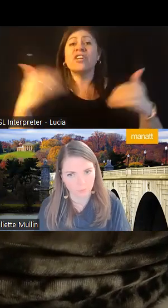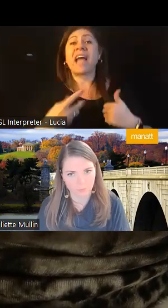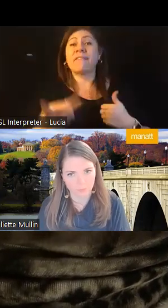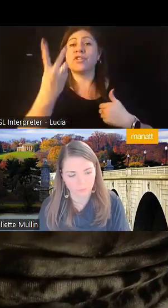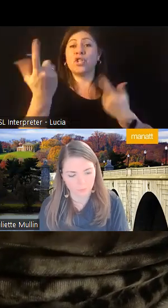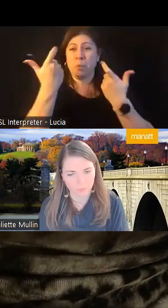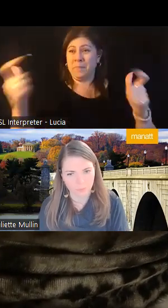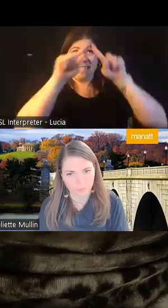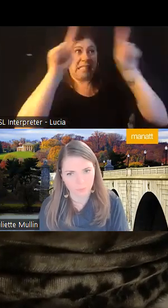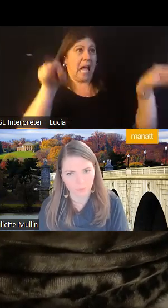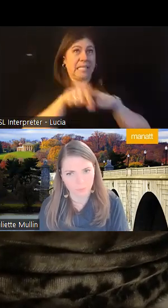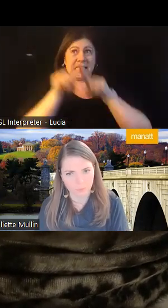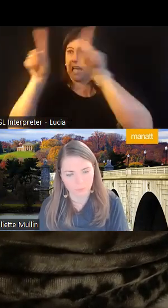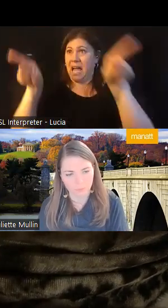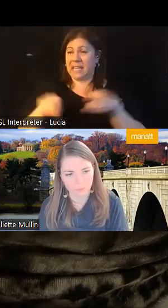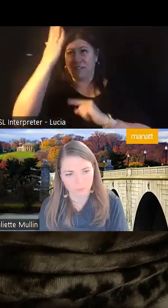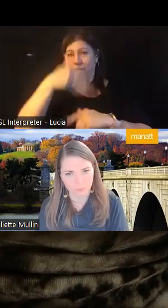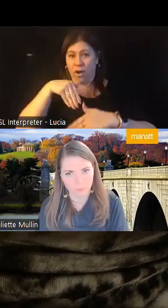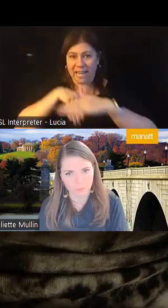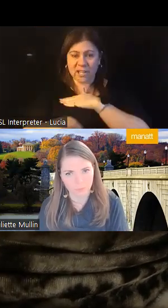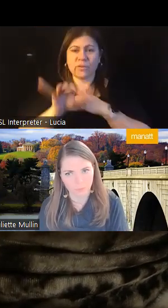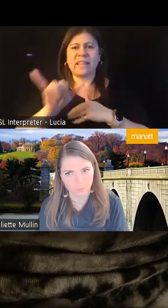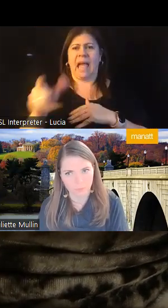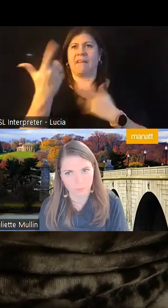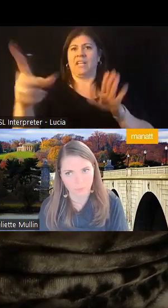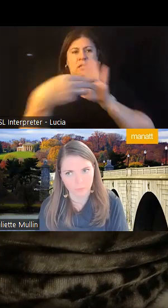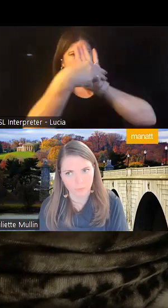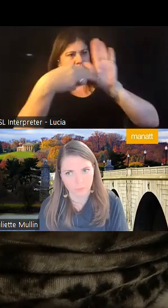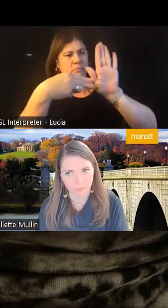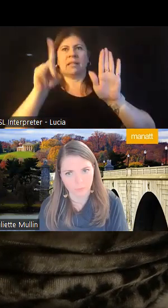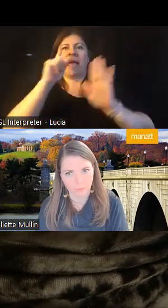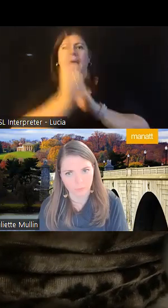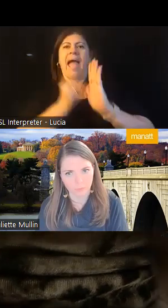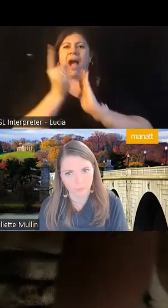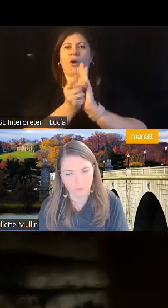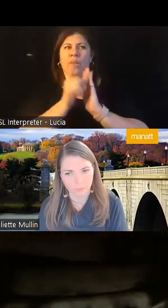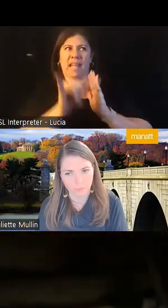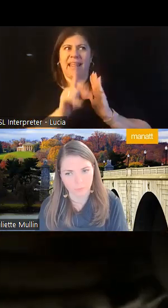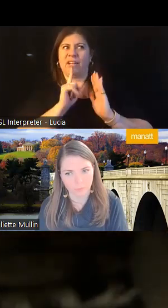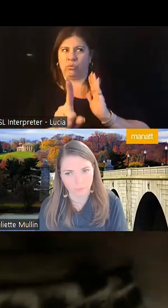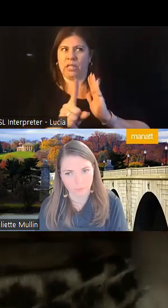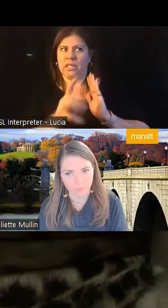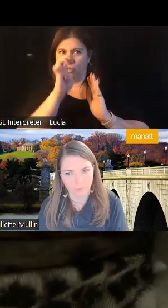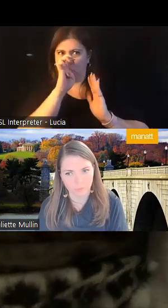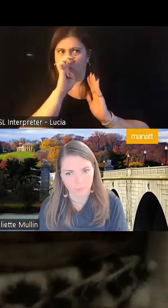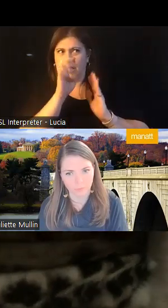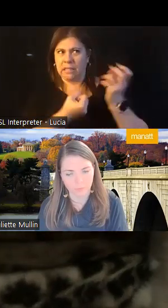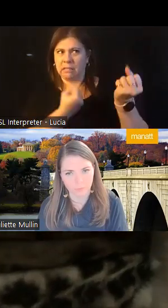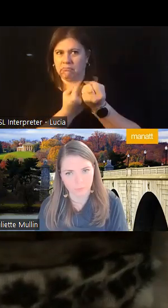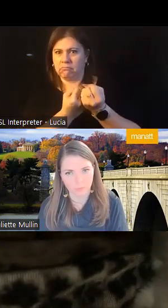entryway that state the hours and that it's strictly enforced. But when